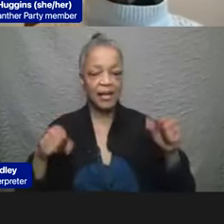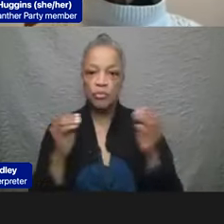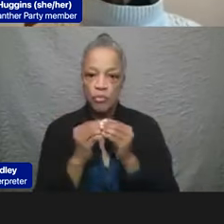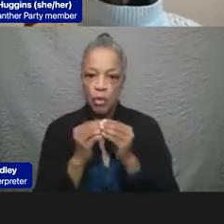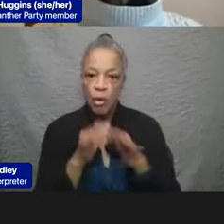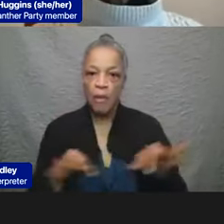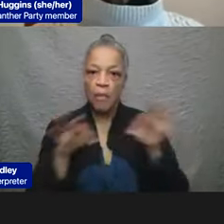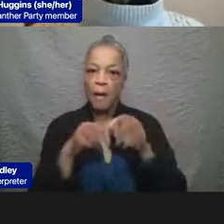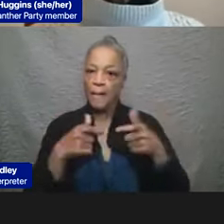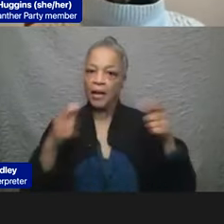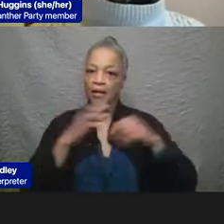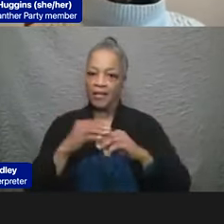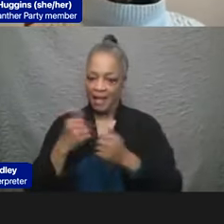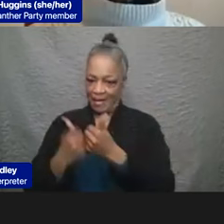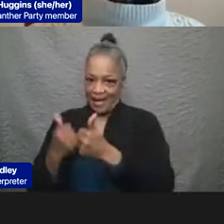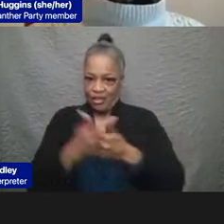us.